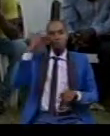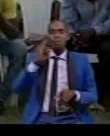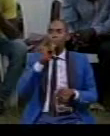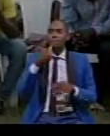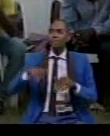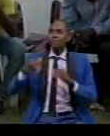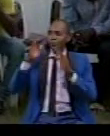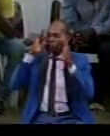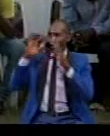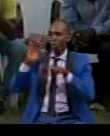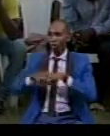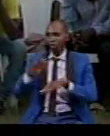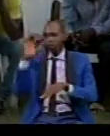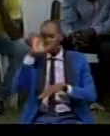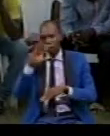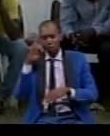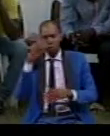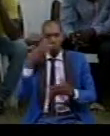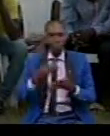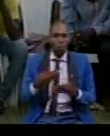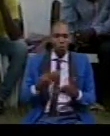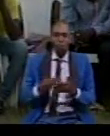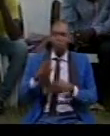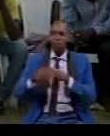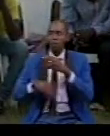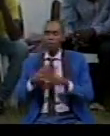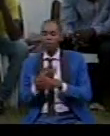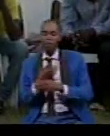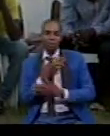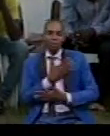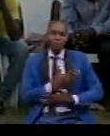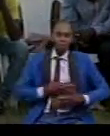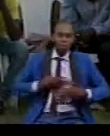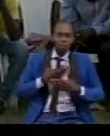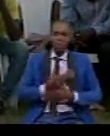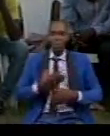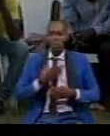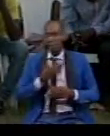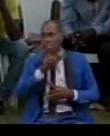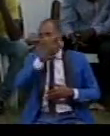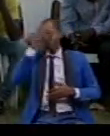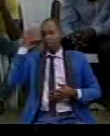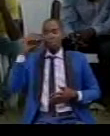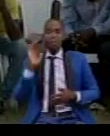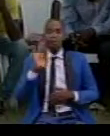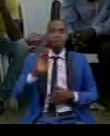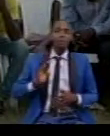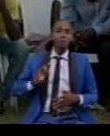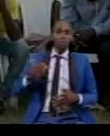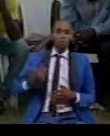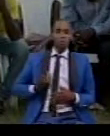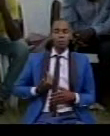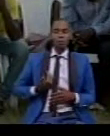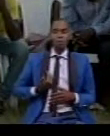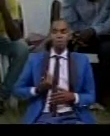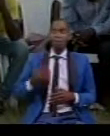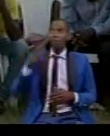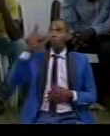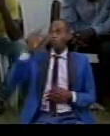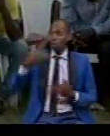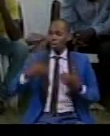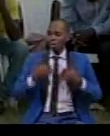It's activated by totally relying upon him. And we express